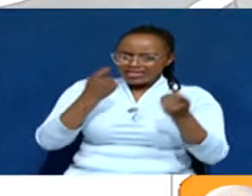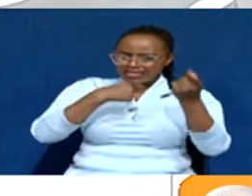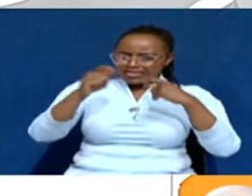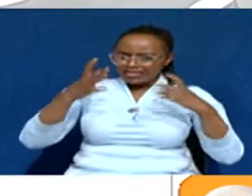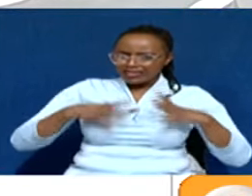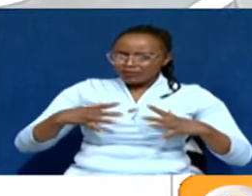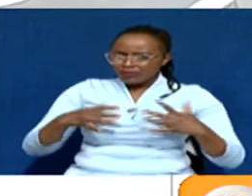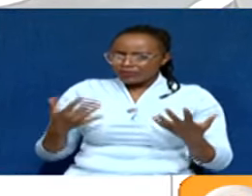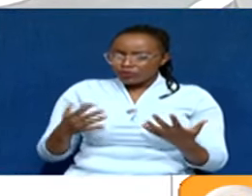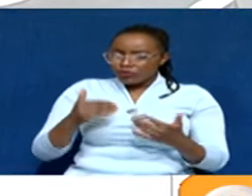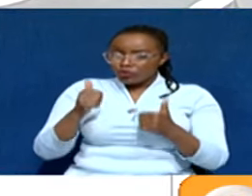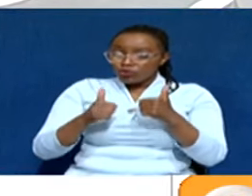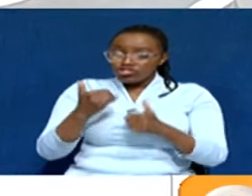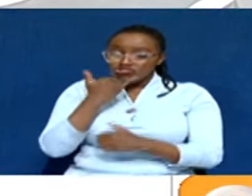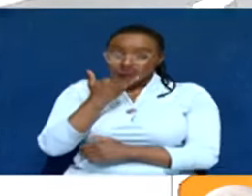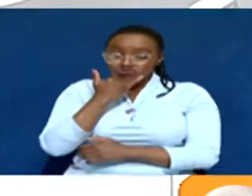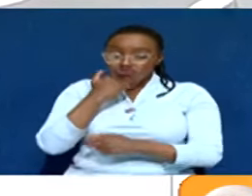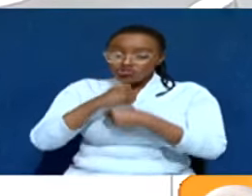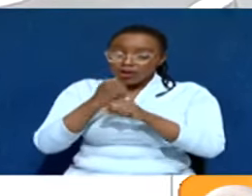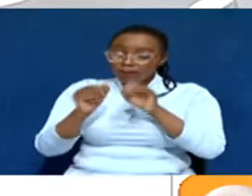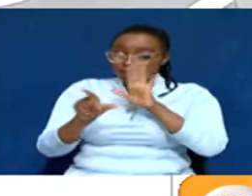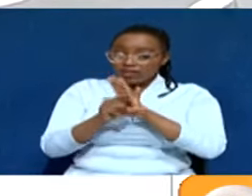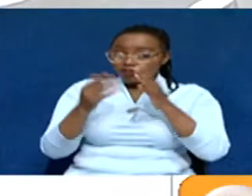to me. It just made legal.